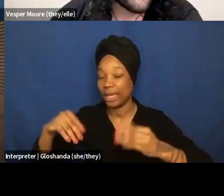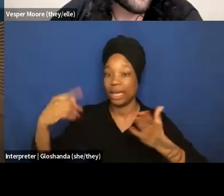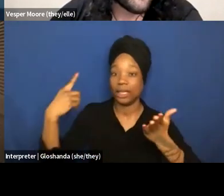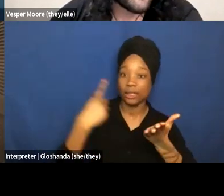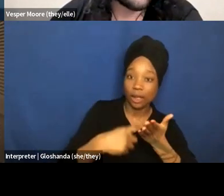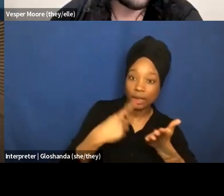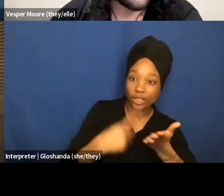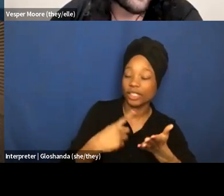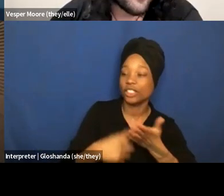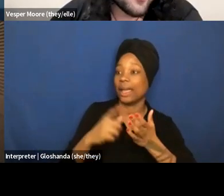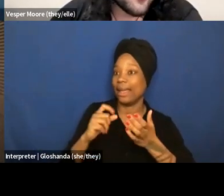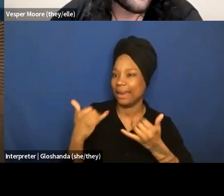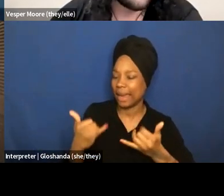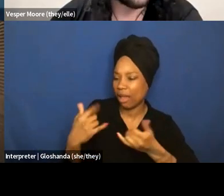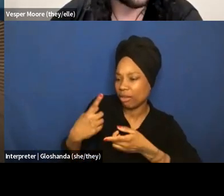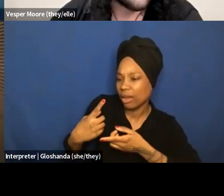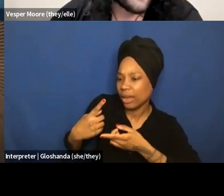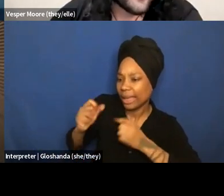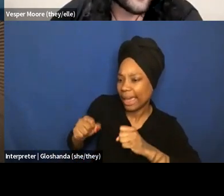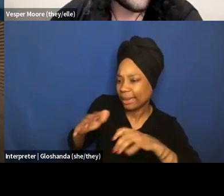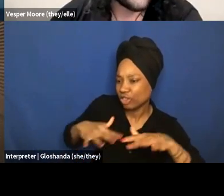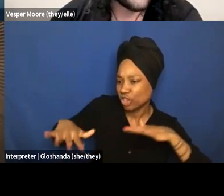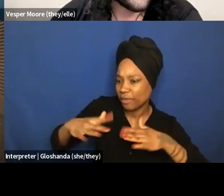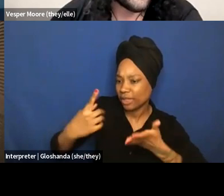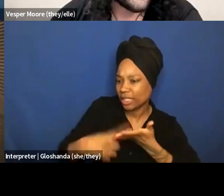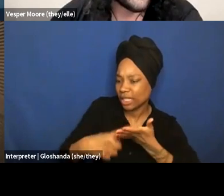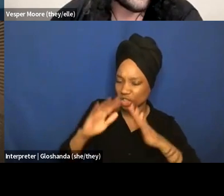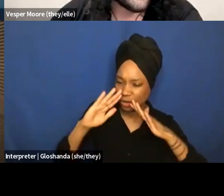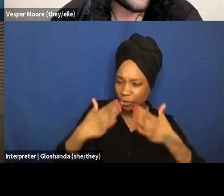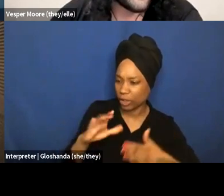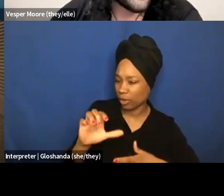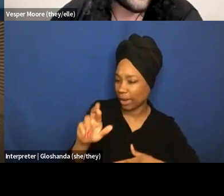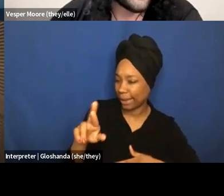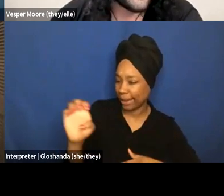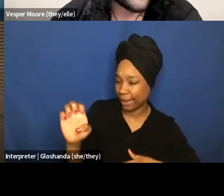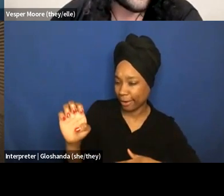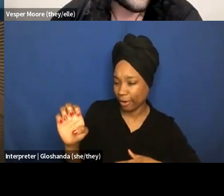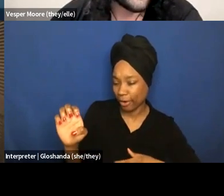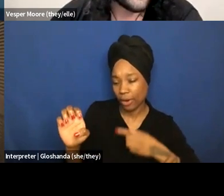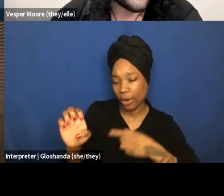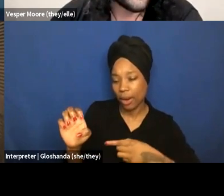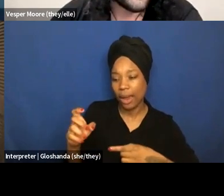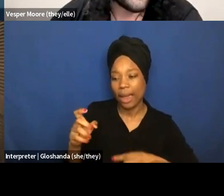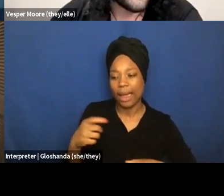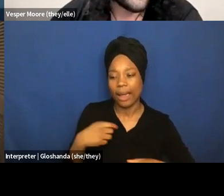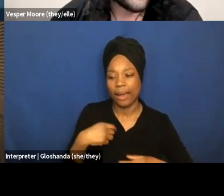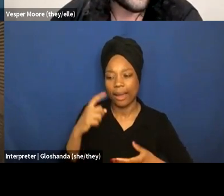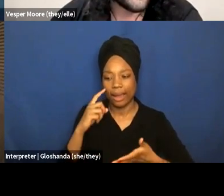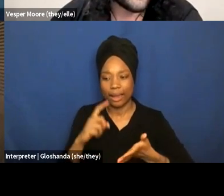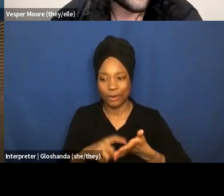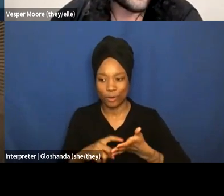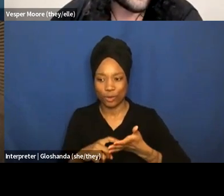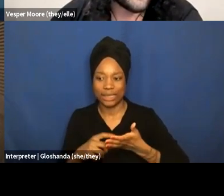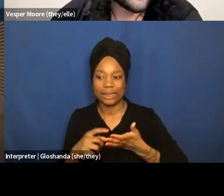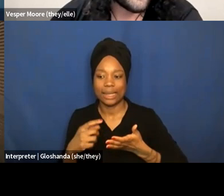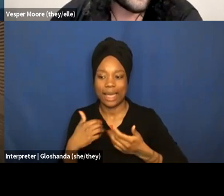taking responsibility for care. One of the things that I've just noticed most, being the biggest fangirl and following,